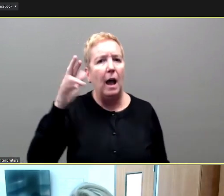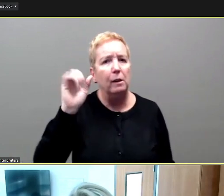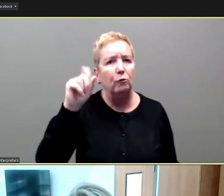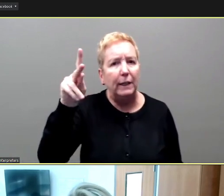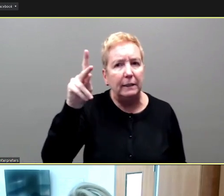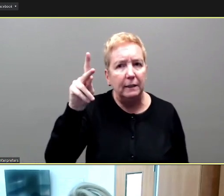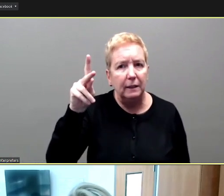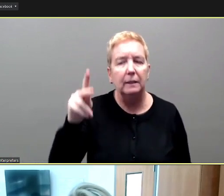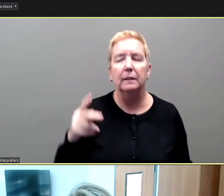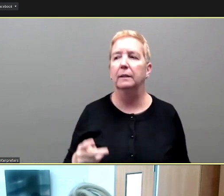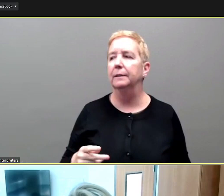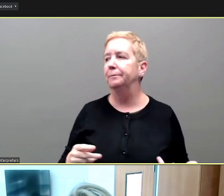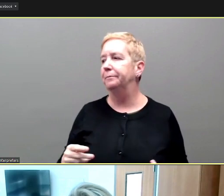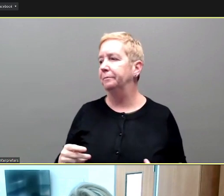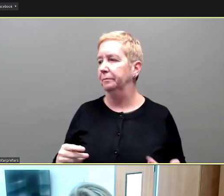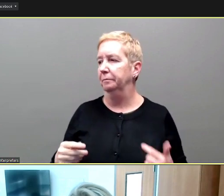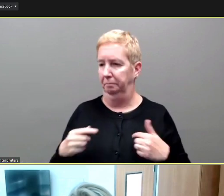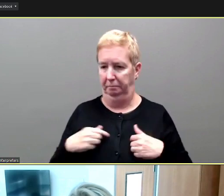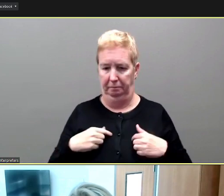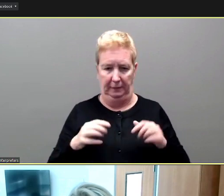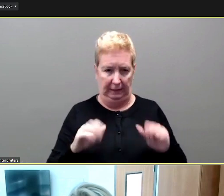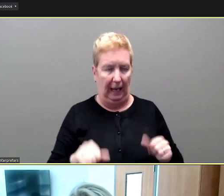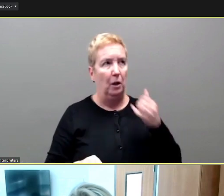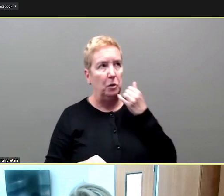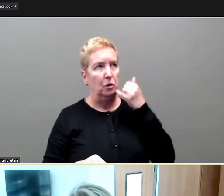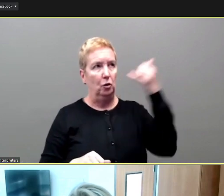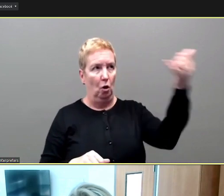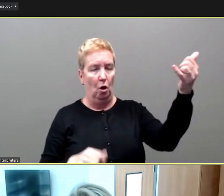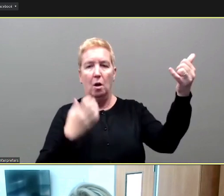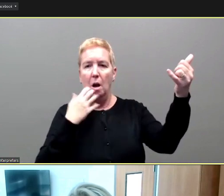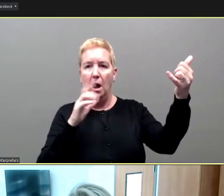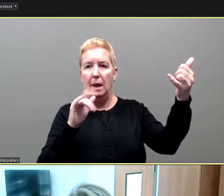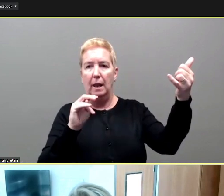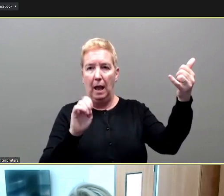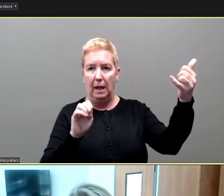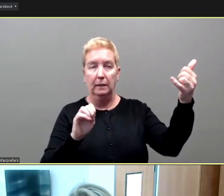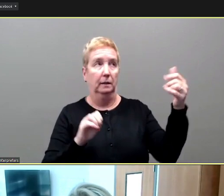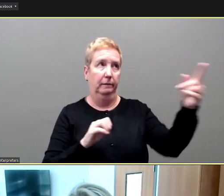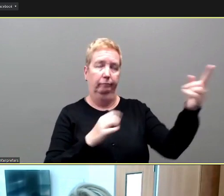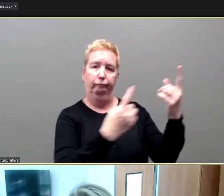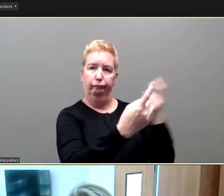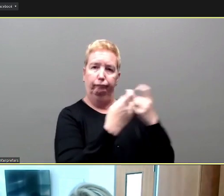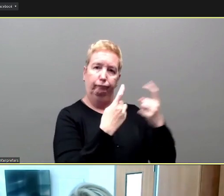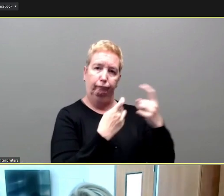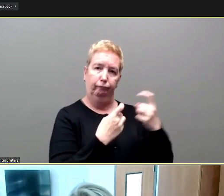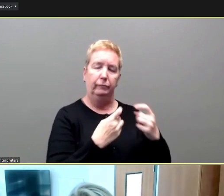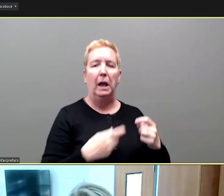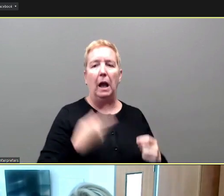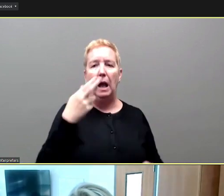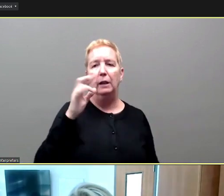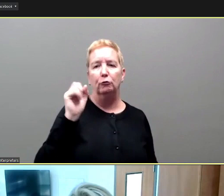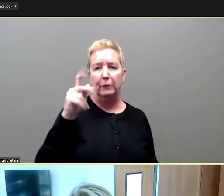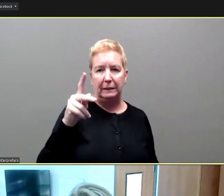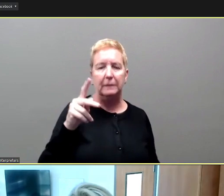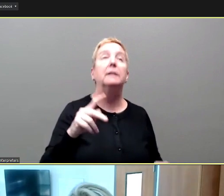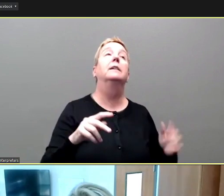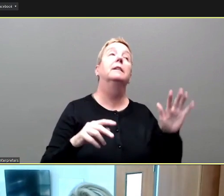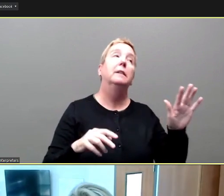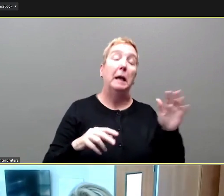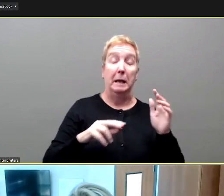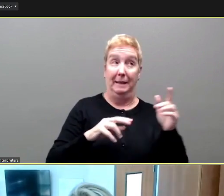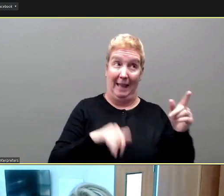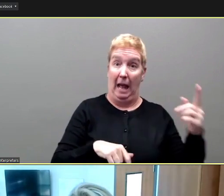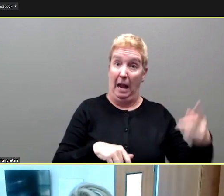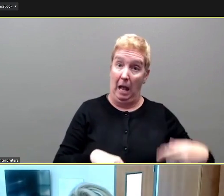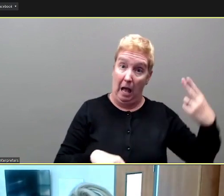monkeypox, and you can also call our hotline to see if you're at high risk for monkeypox, but basically people who've had contact with someone